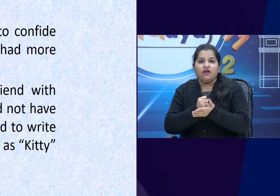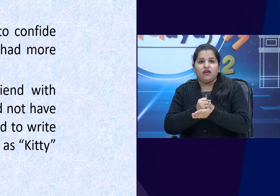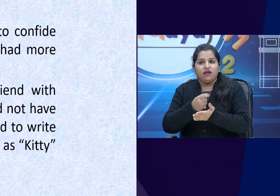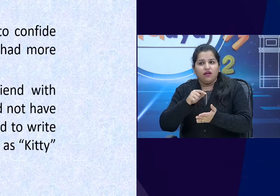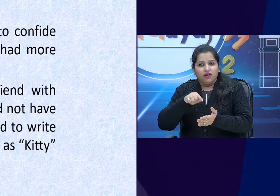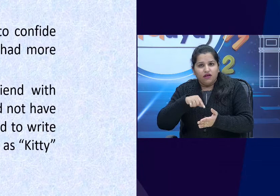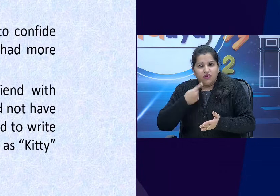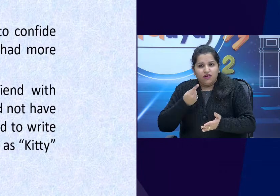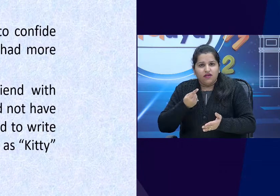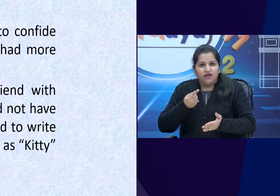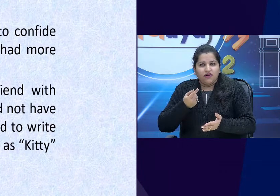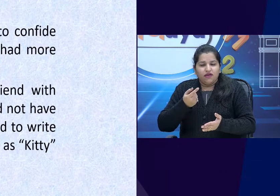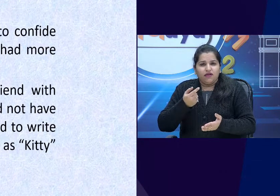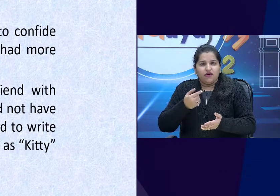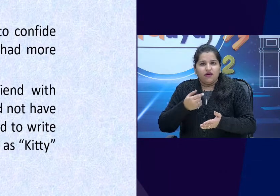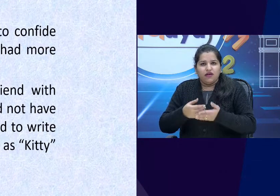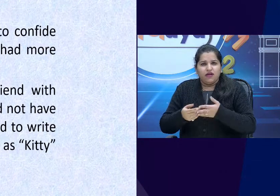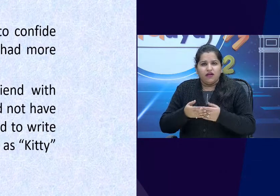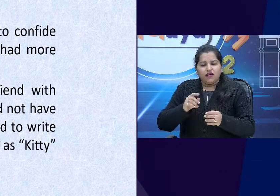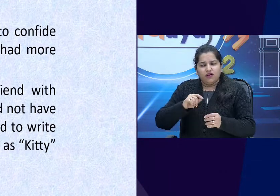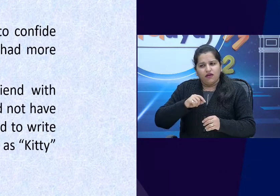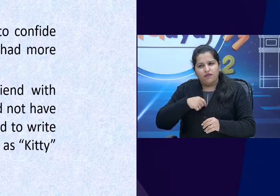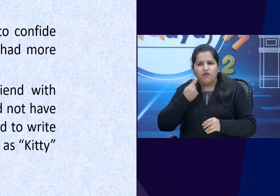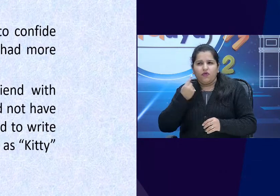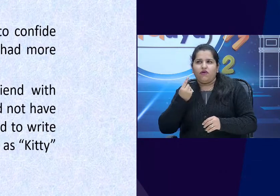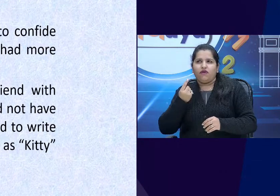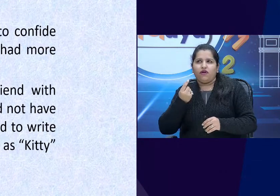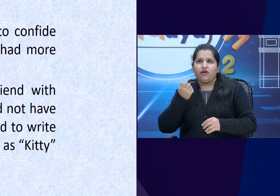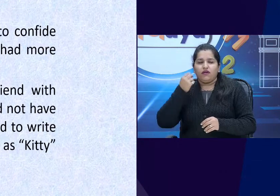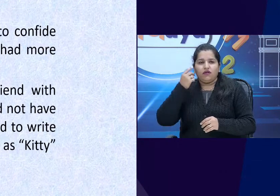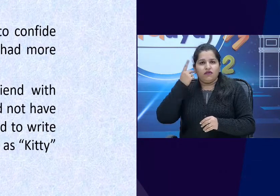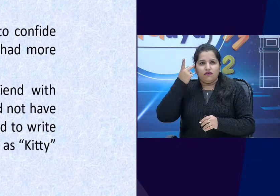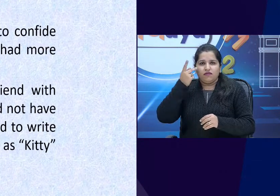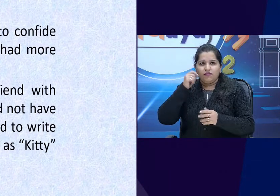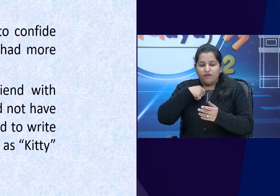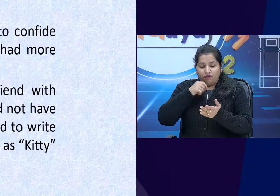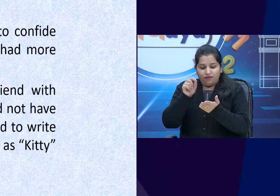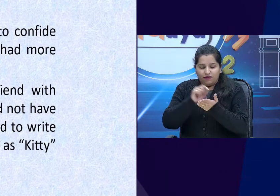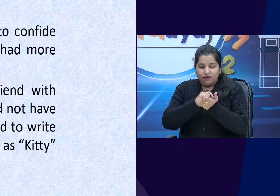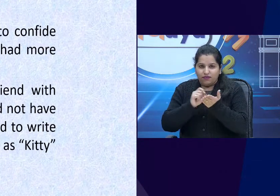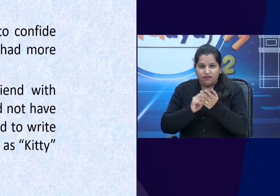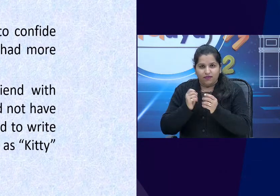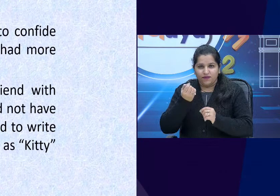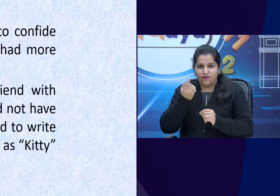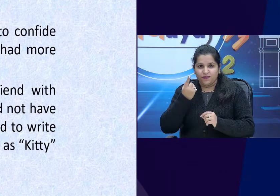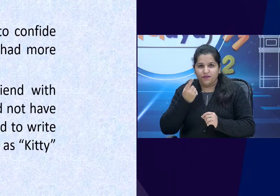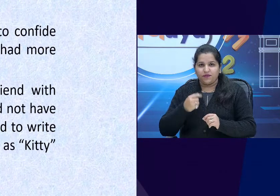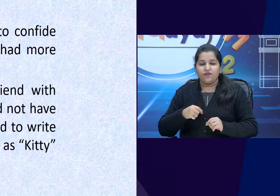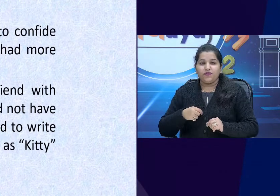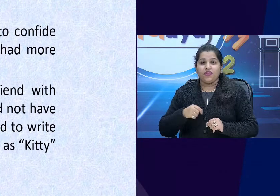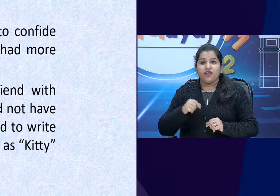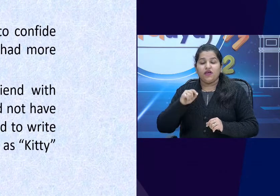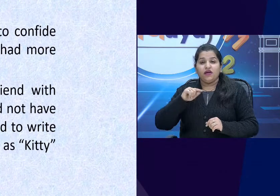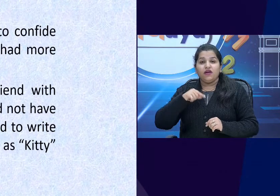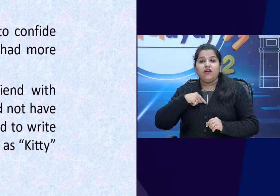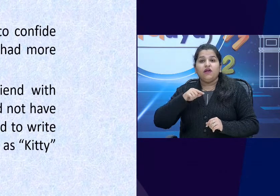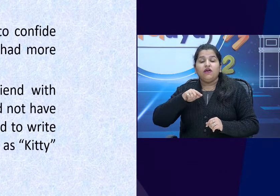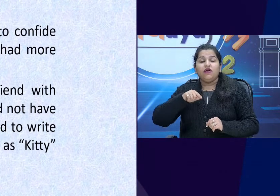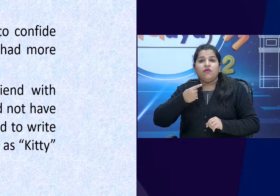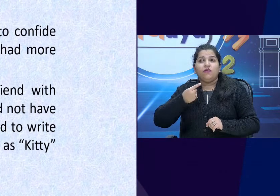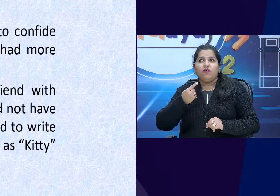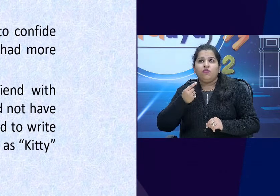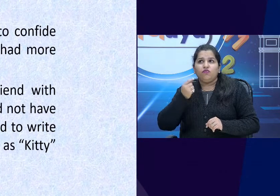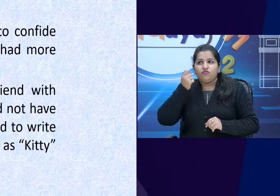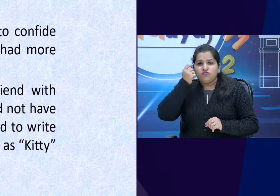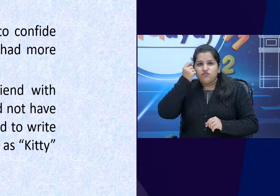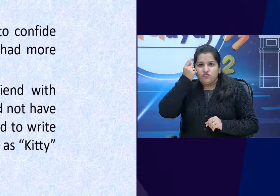write. She thinks, okay, I will write something in the diary. So then she thinks, how can she make use of the